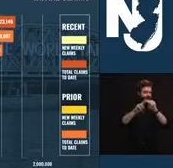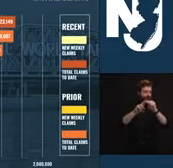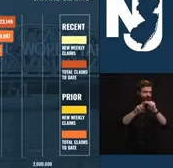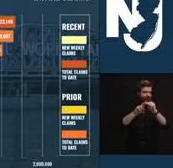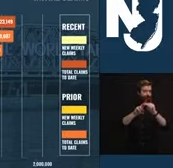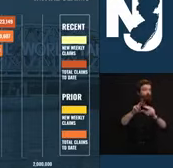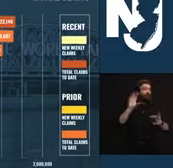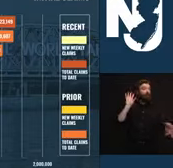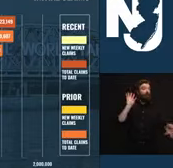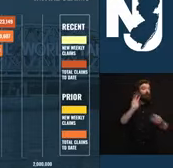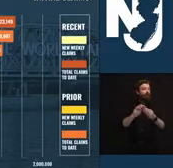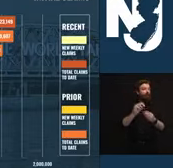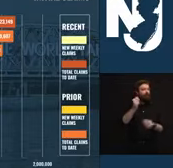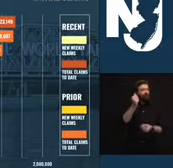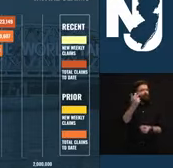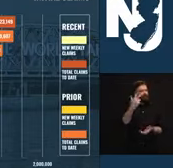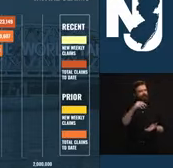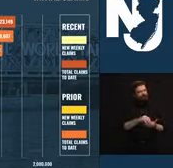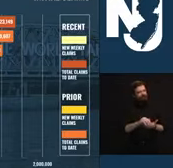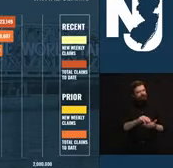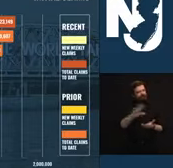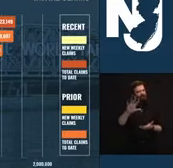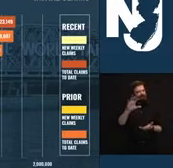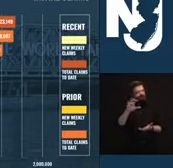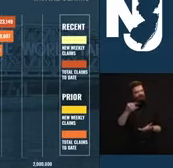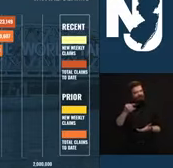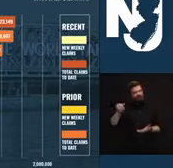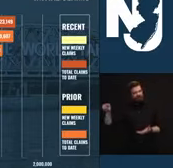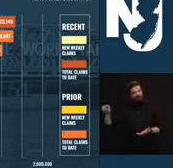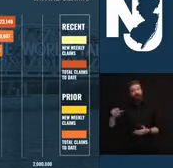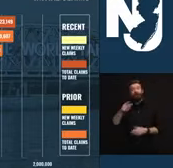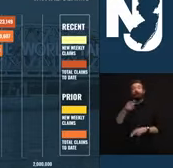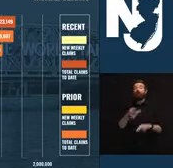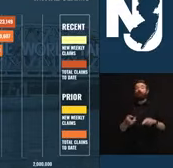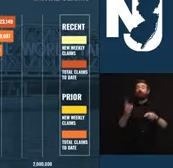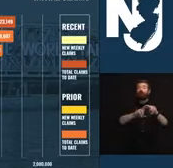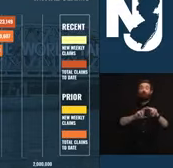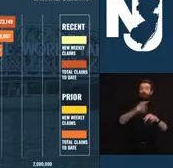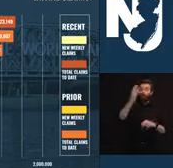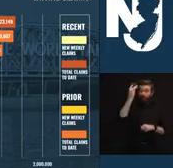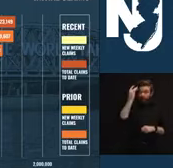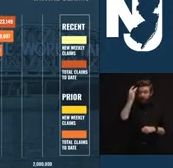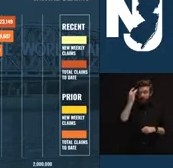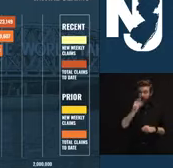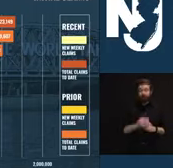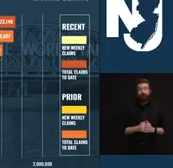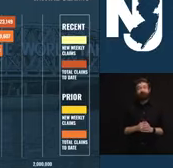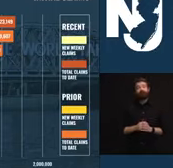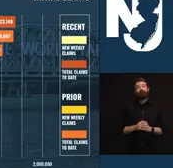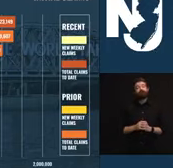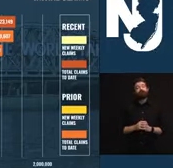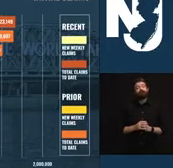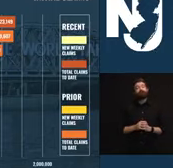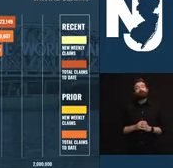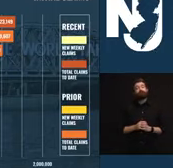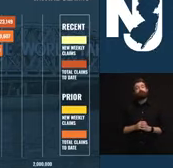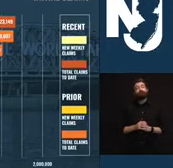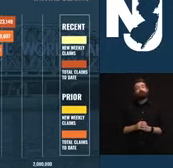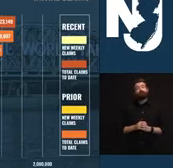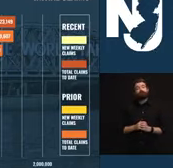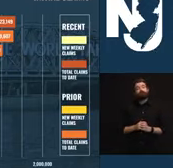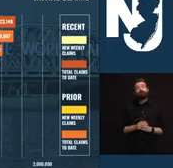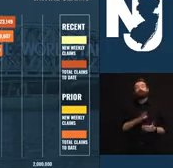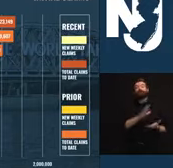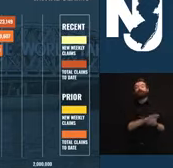13,542. And we know this increase was driven largely by the reopening of existing claims by school food service workers and